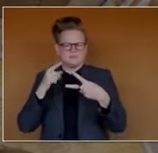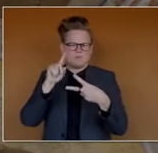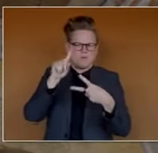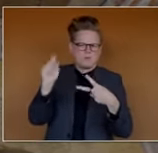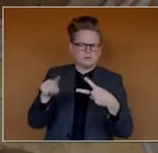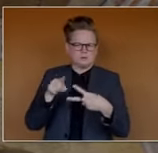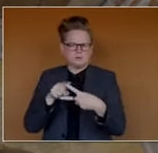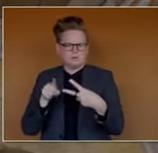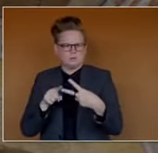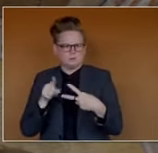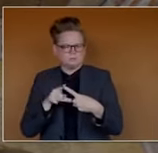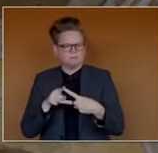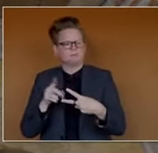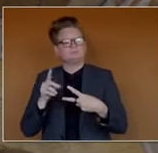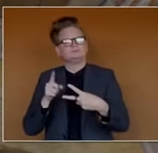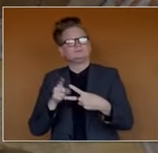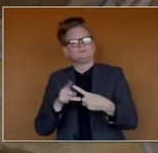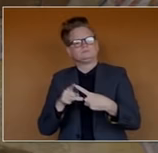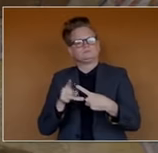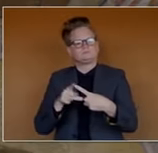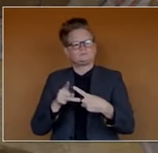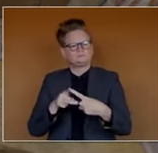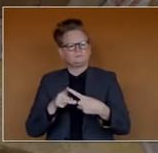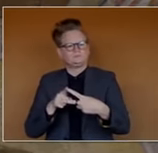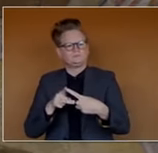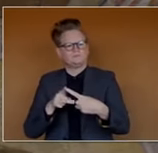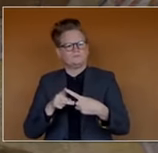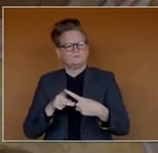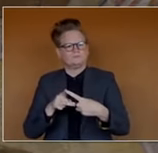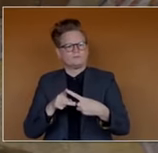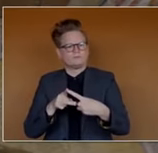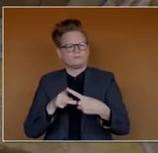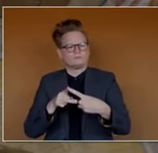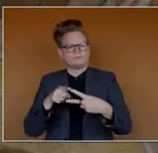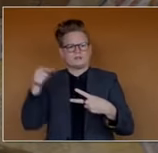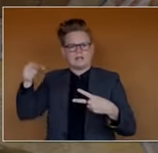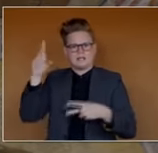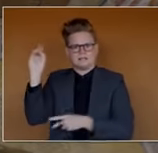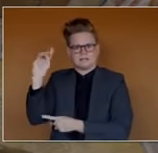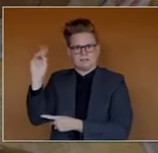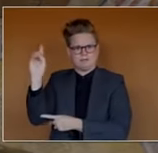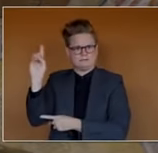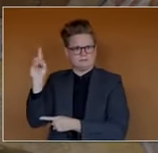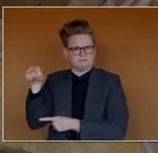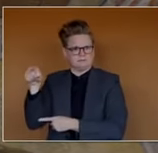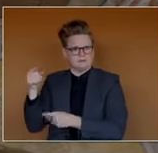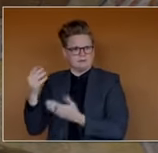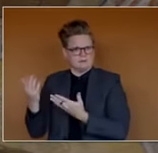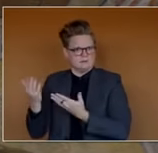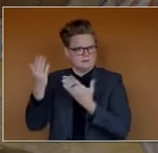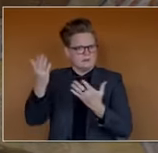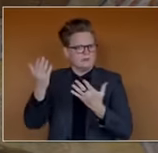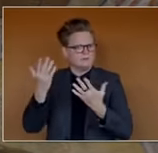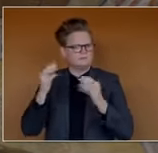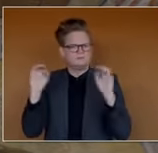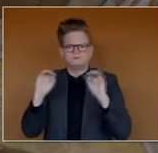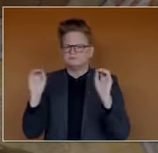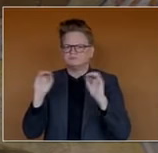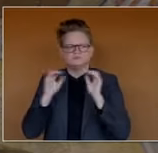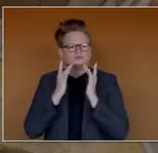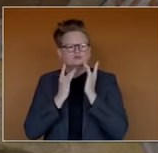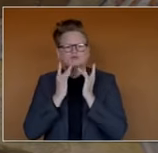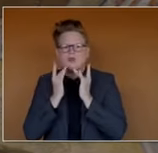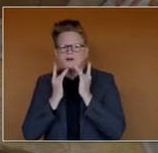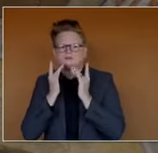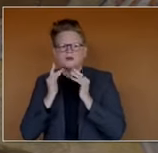first piece is there's no shortage of proposals for Democrats in the legislature for ways to spend this windfall, everything from more coverage